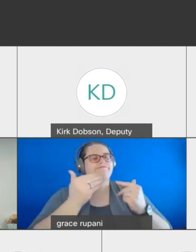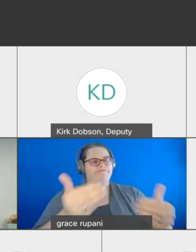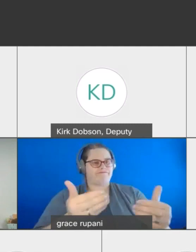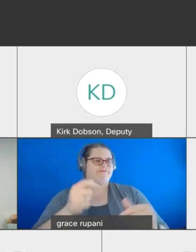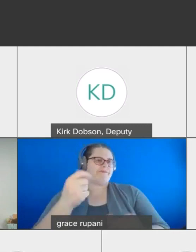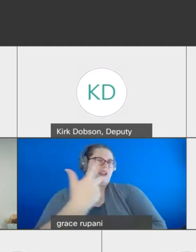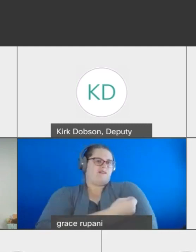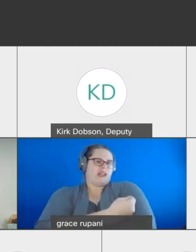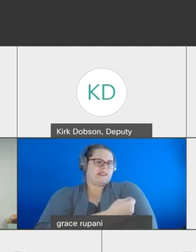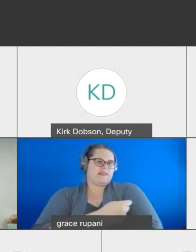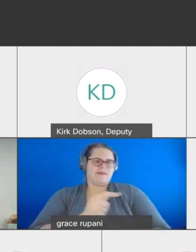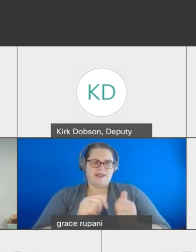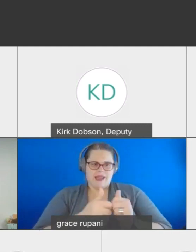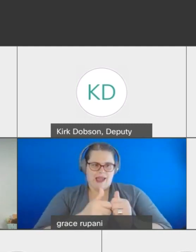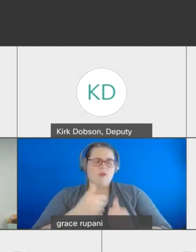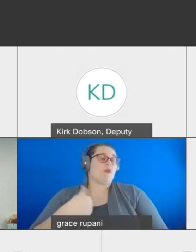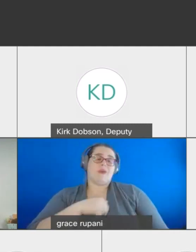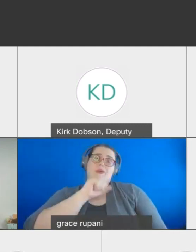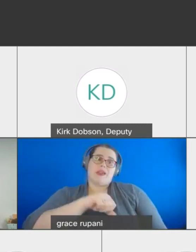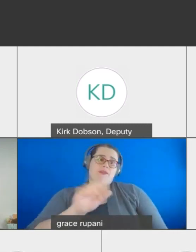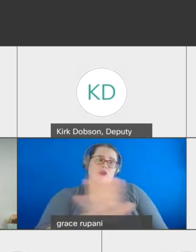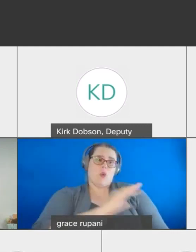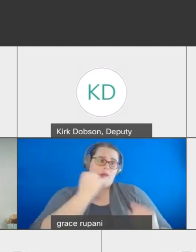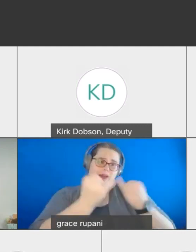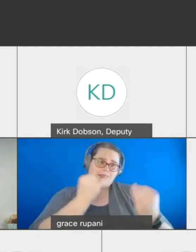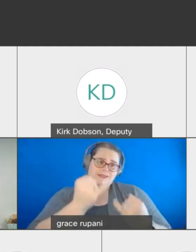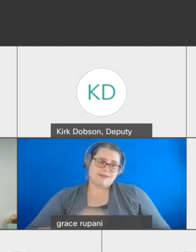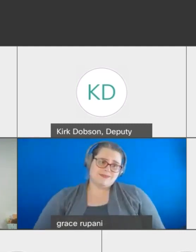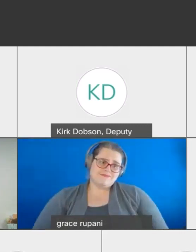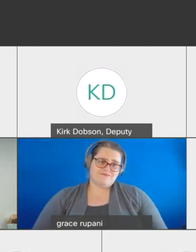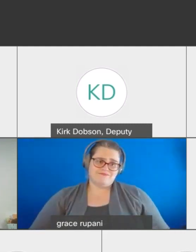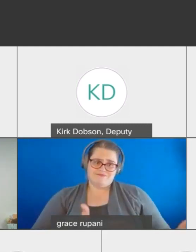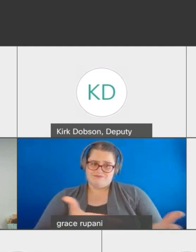And we would love to hear thoughts about that.